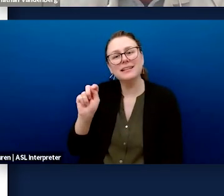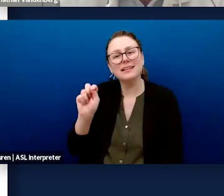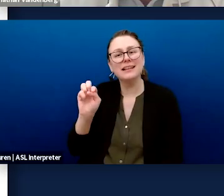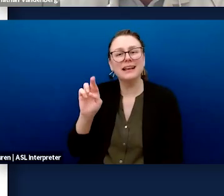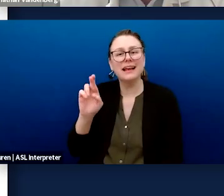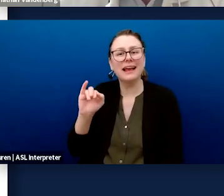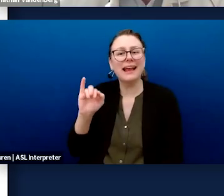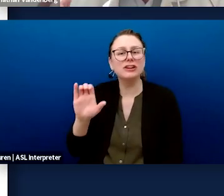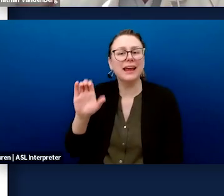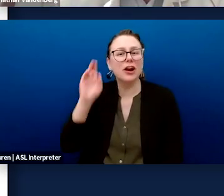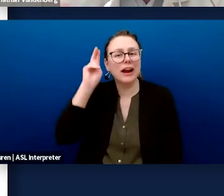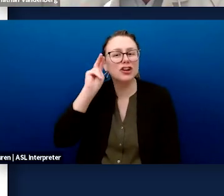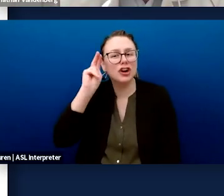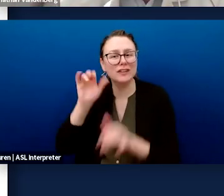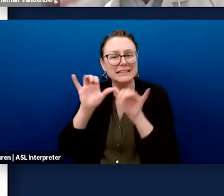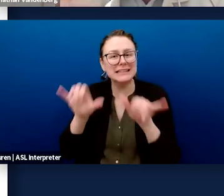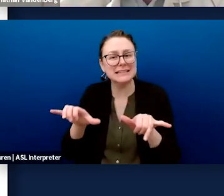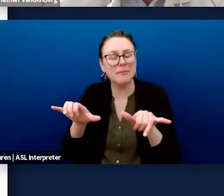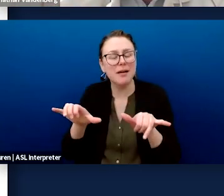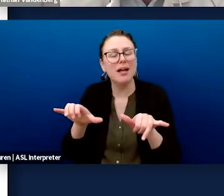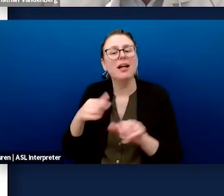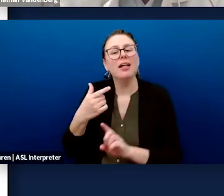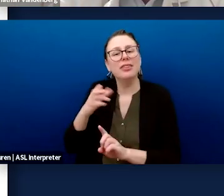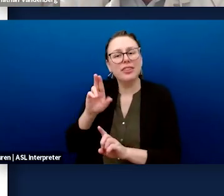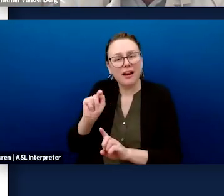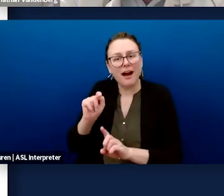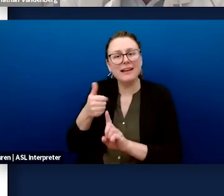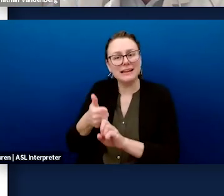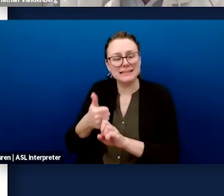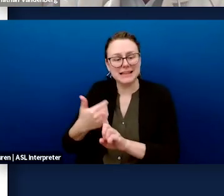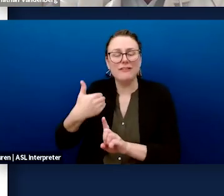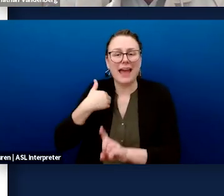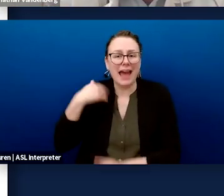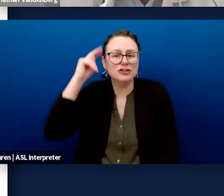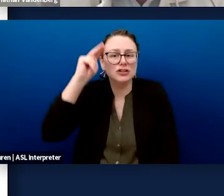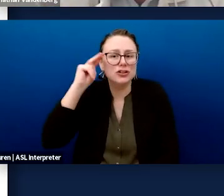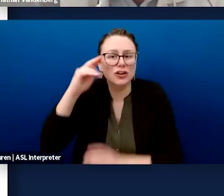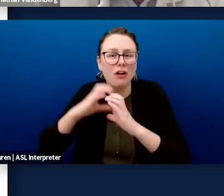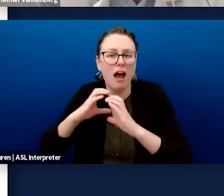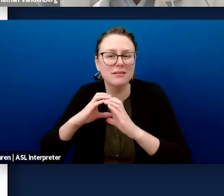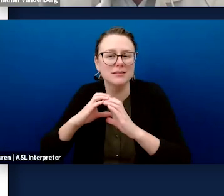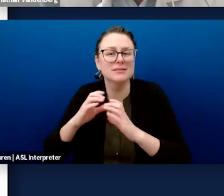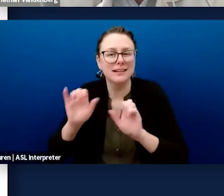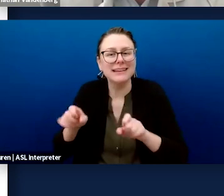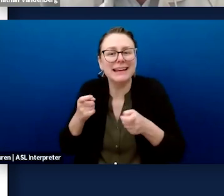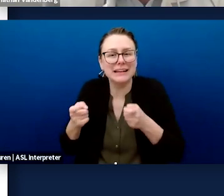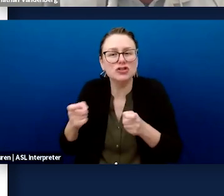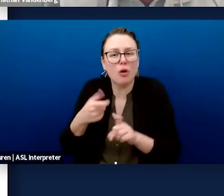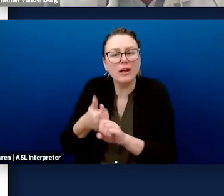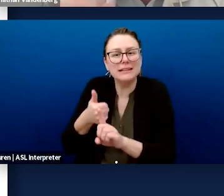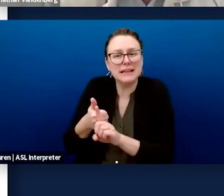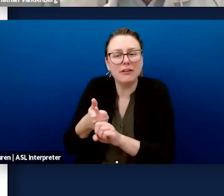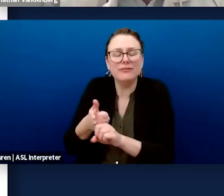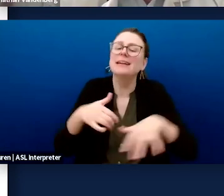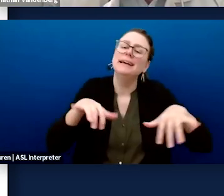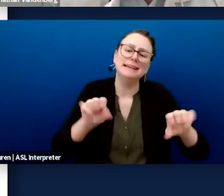actually has a lot of neurons that are working on controlling that system. So your brain and your spinal cord do have